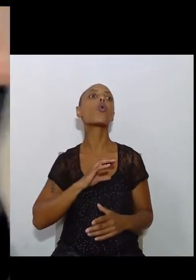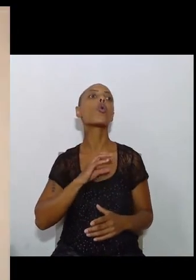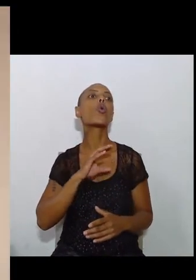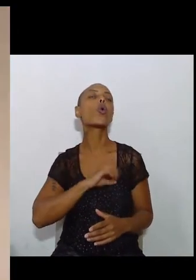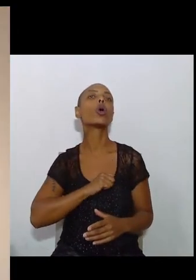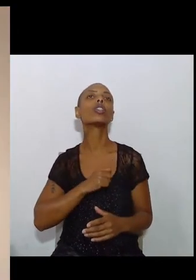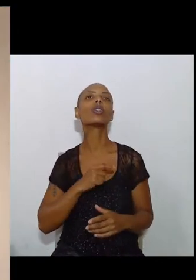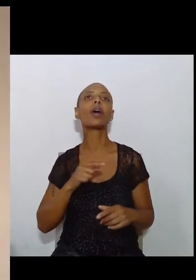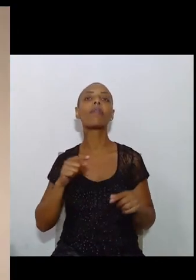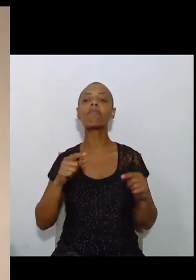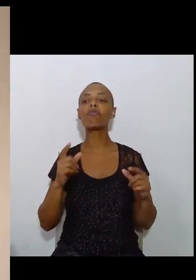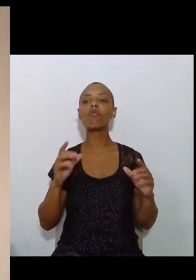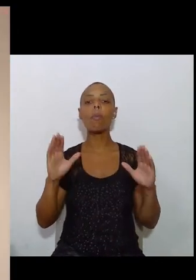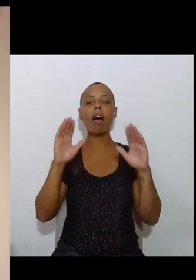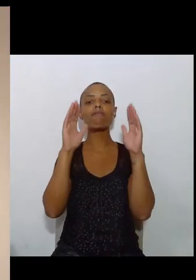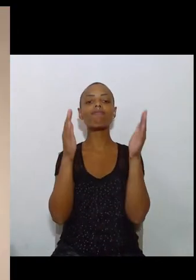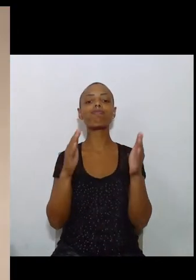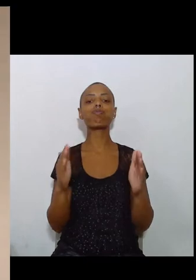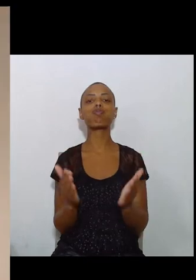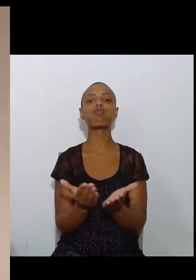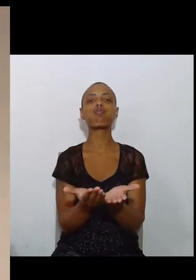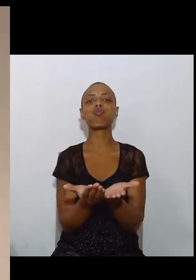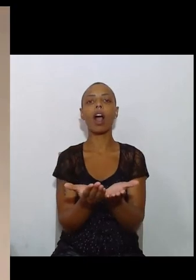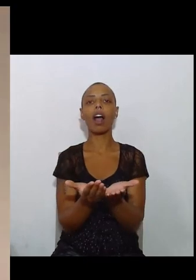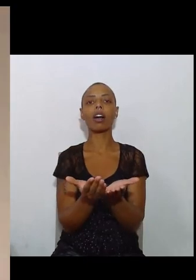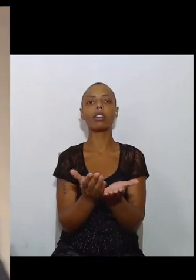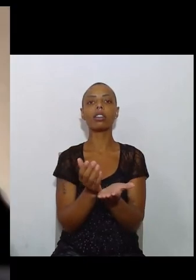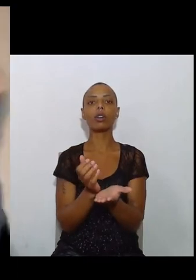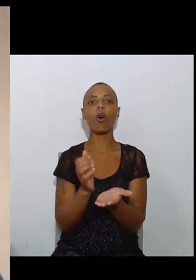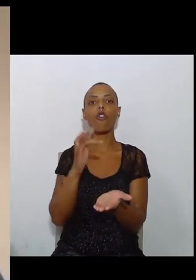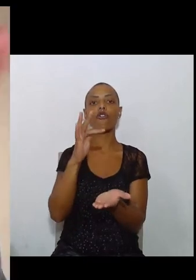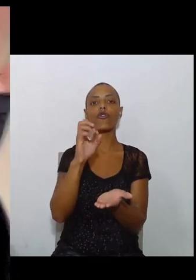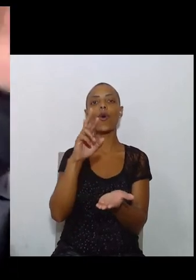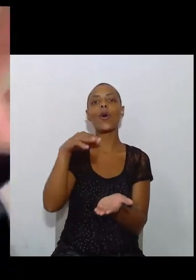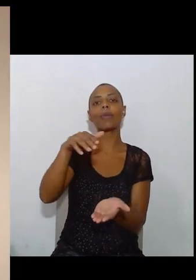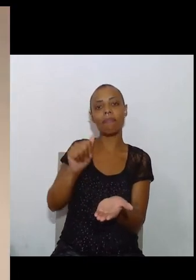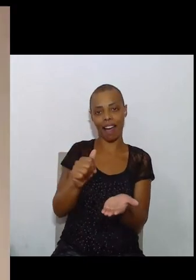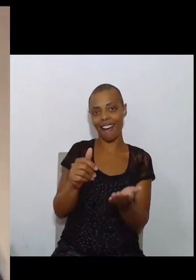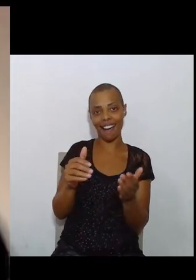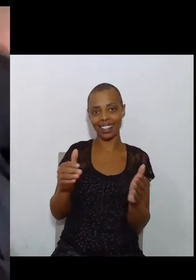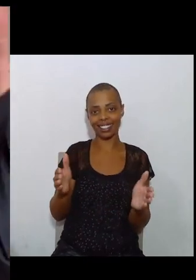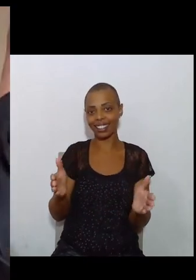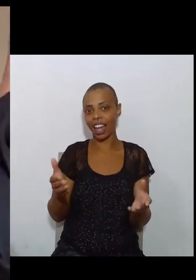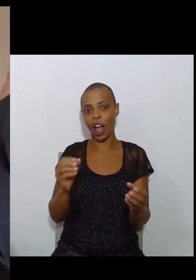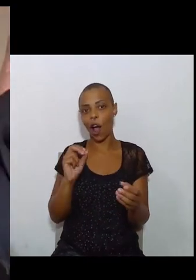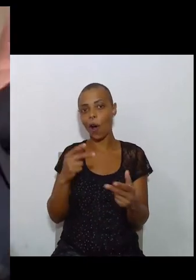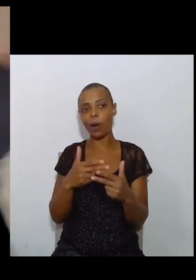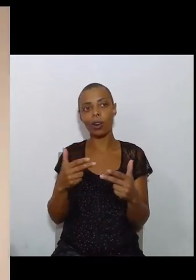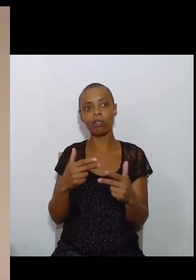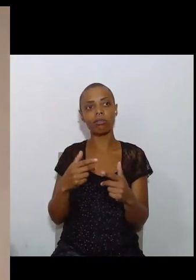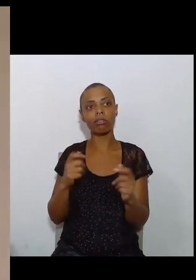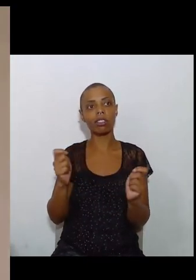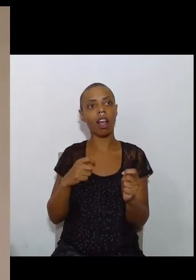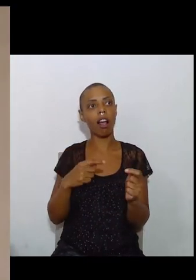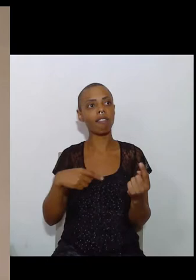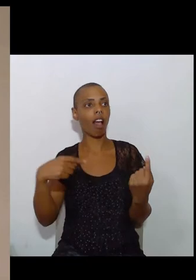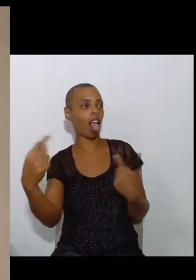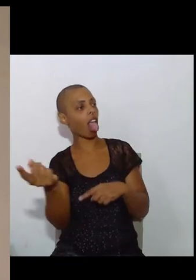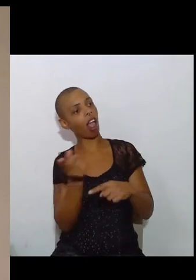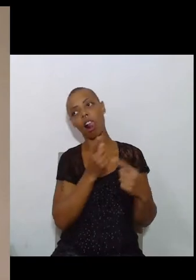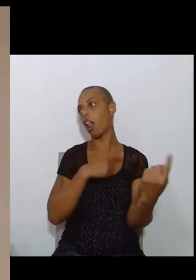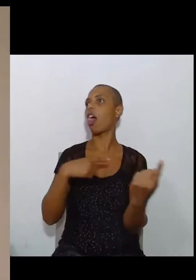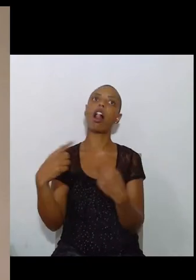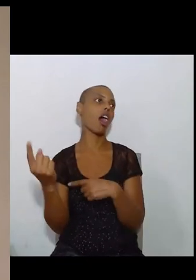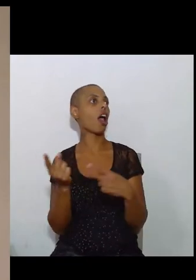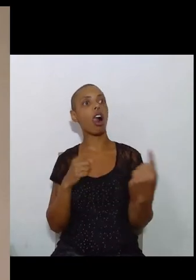and I would love to be a shape or a thing that is constantly moving I want